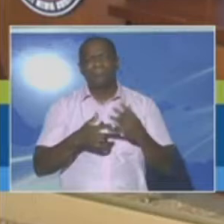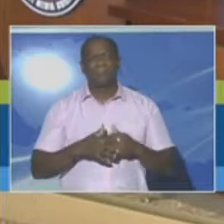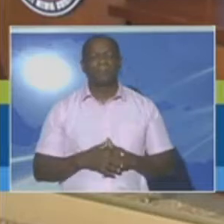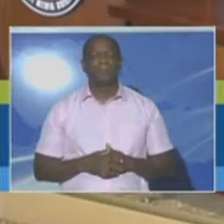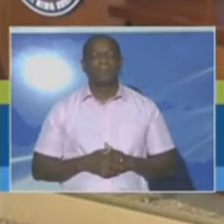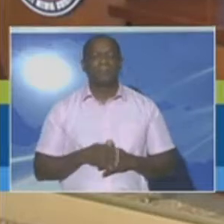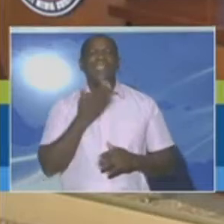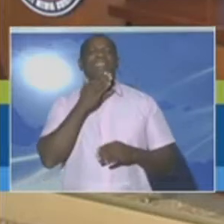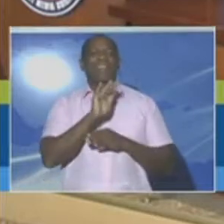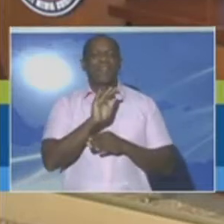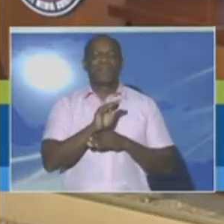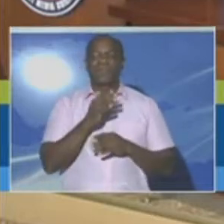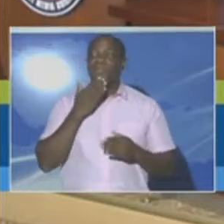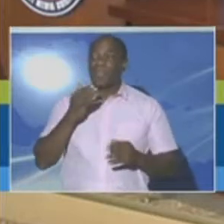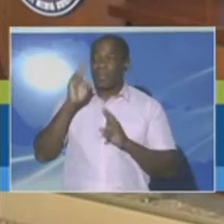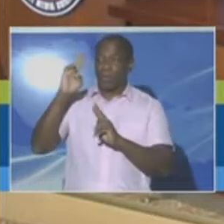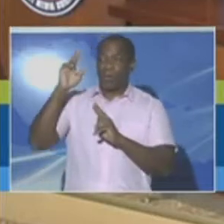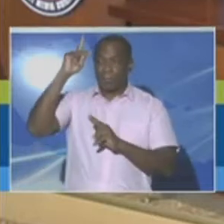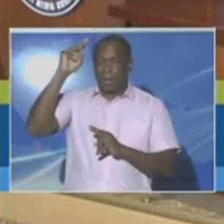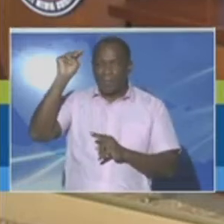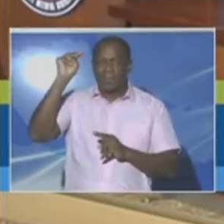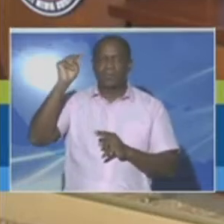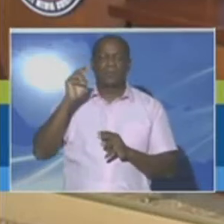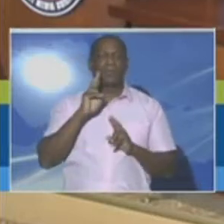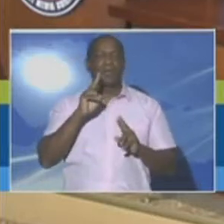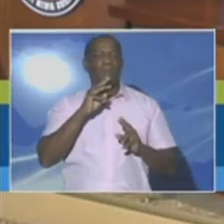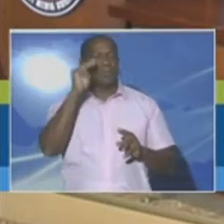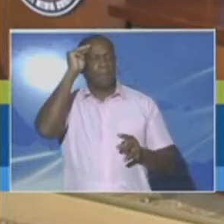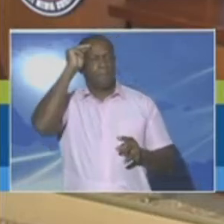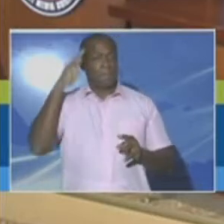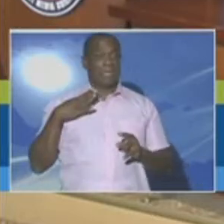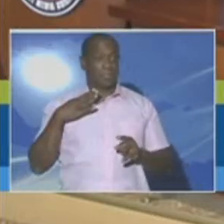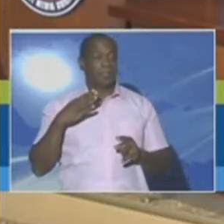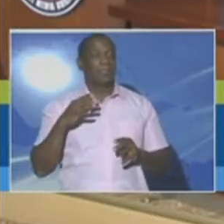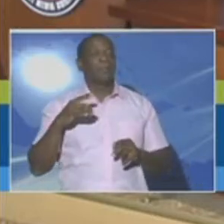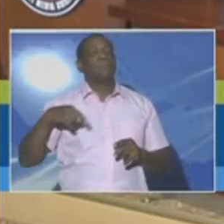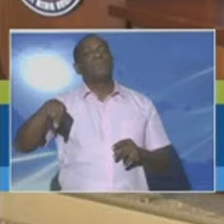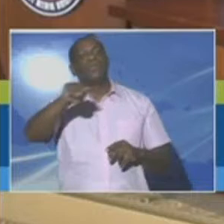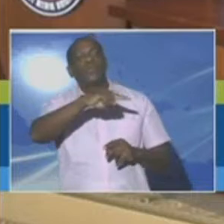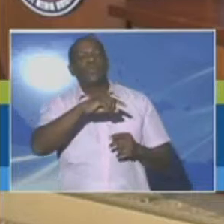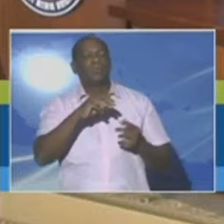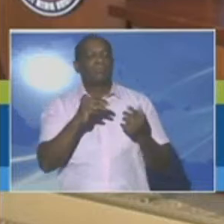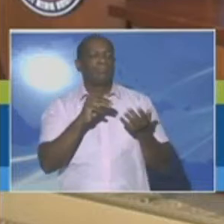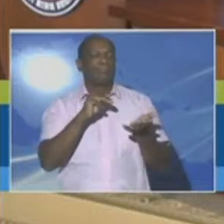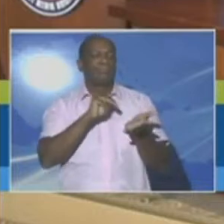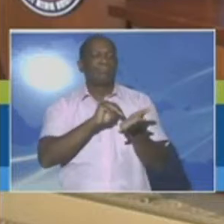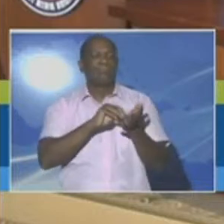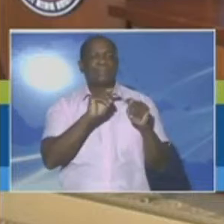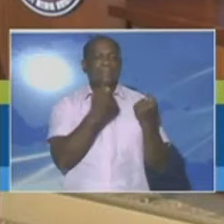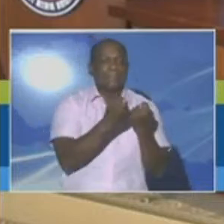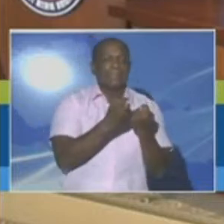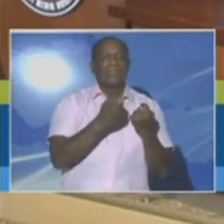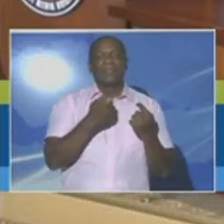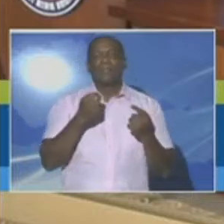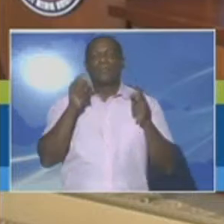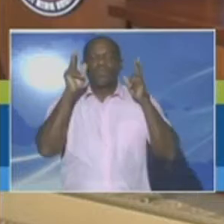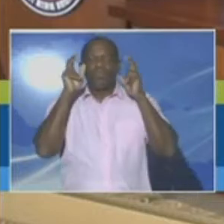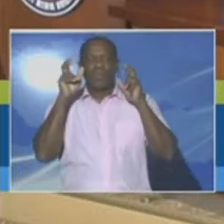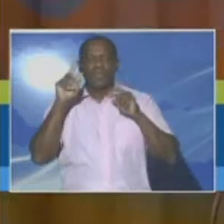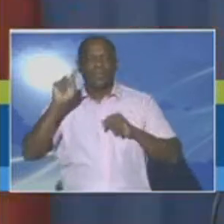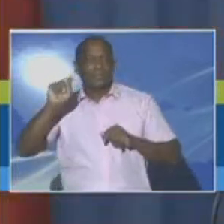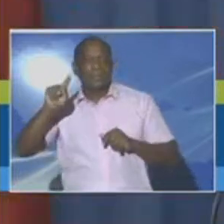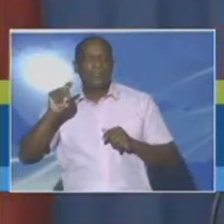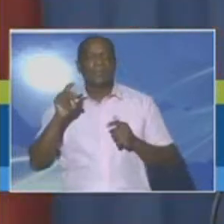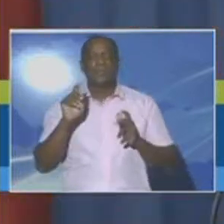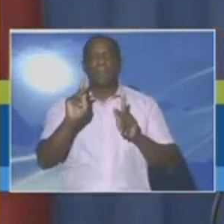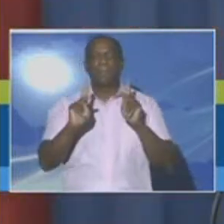Good afternoon, and thank you, Honourable Prime Minister, Honourable Ministers, members of the medical team, members of the media, members of the viewing and listening public.